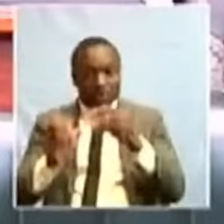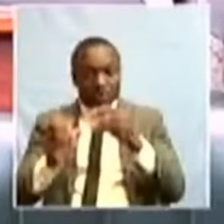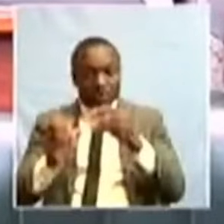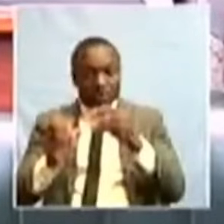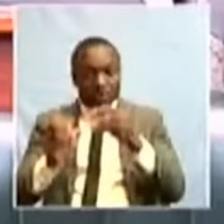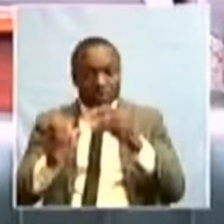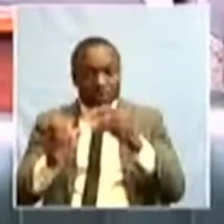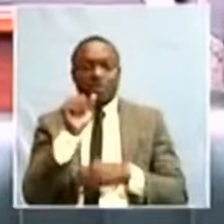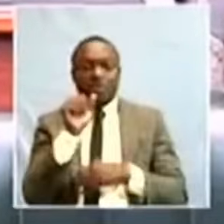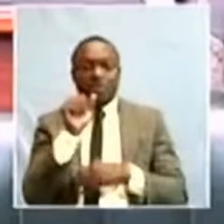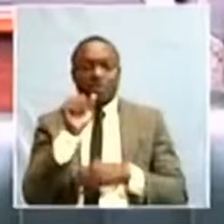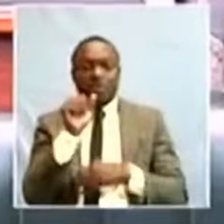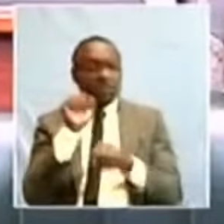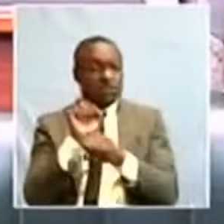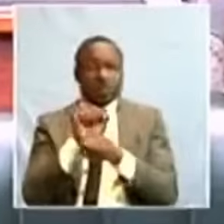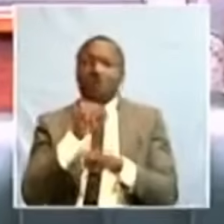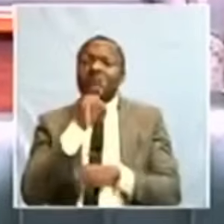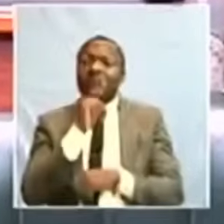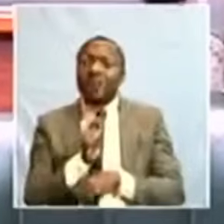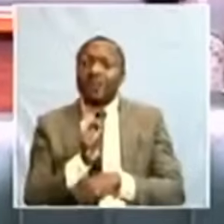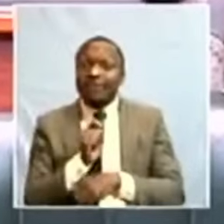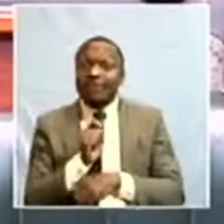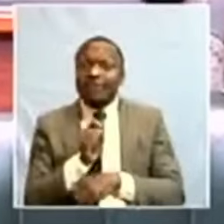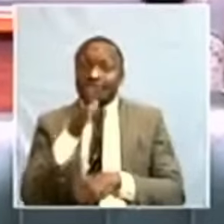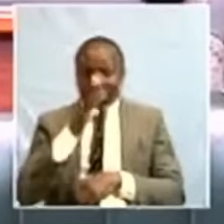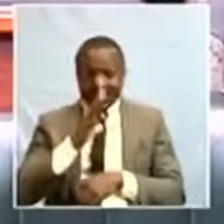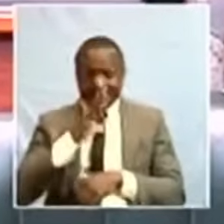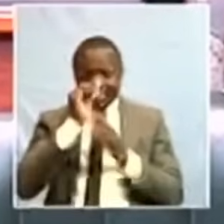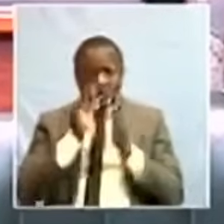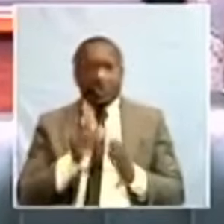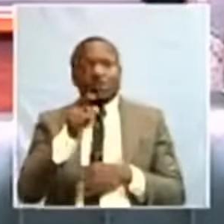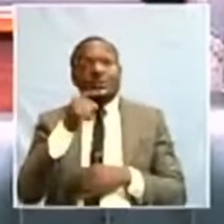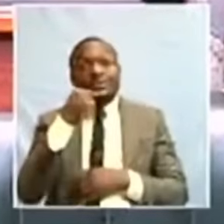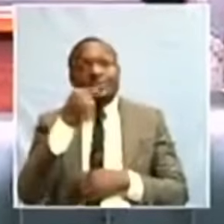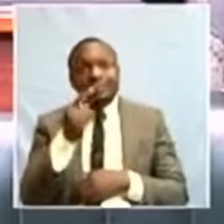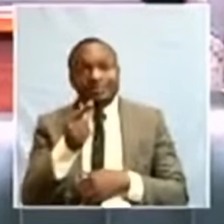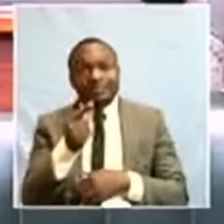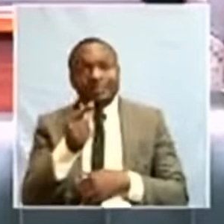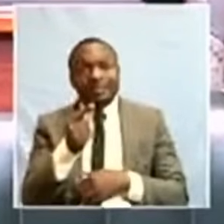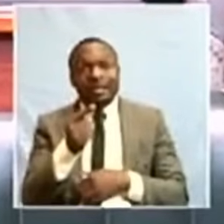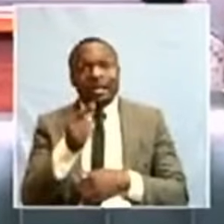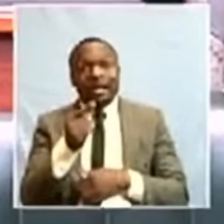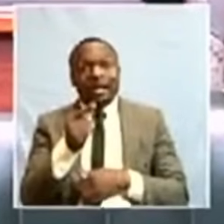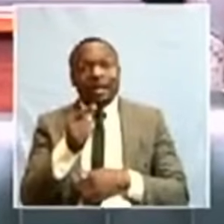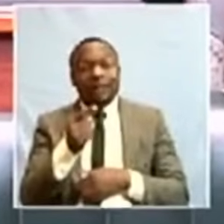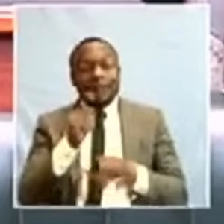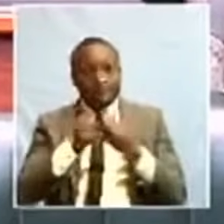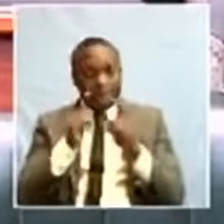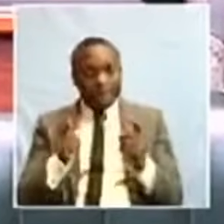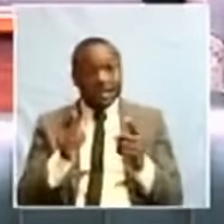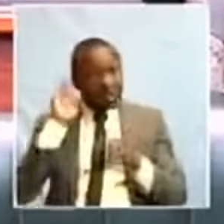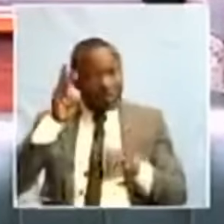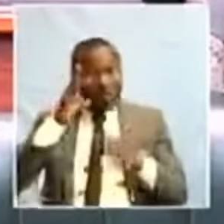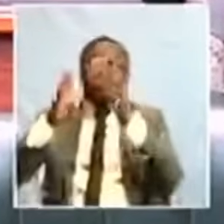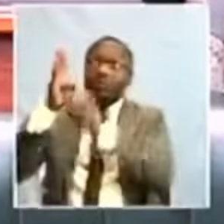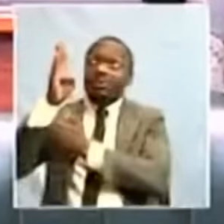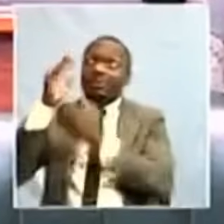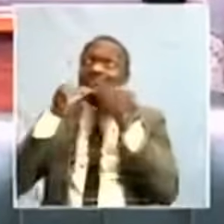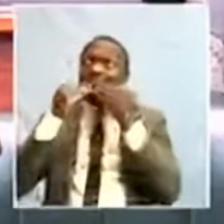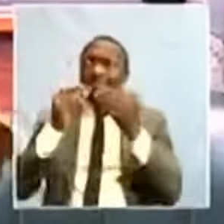It is not the work of man. Madam Speaker, you say acts of God. Thank